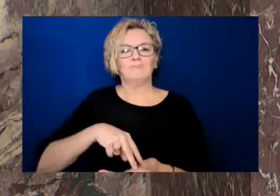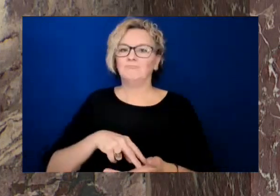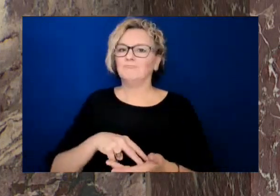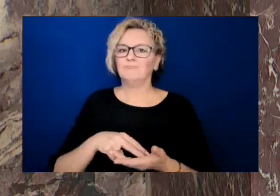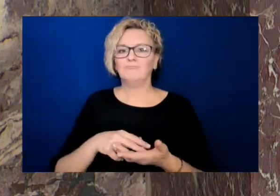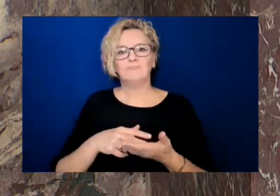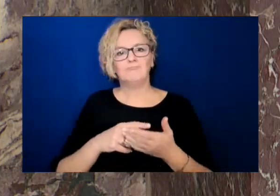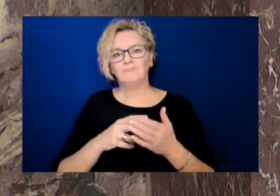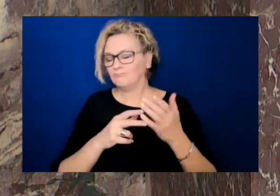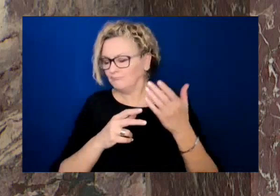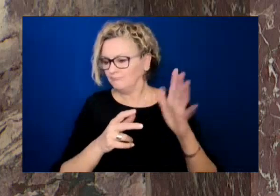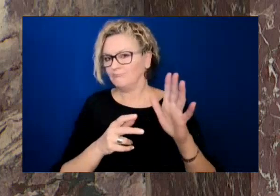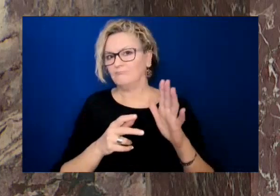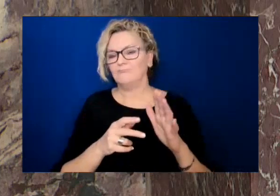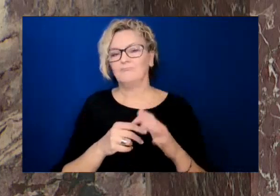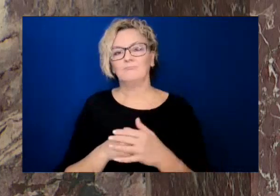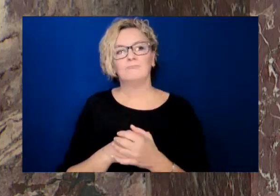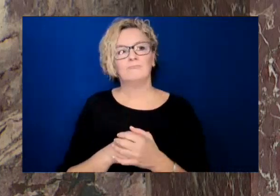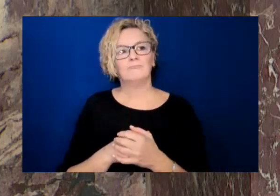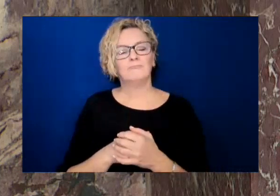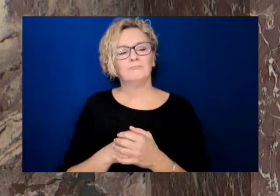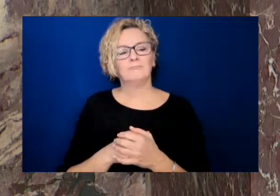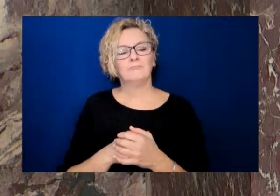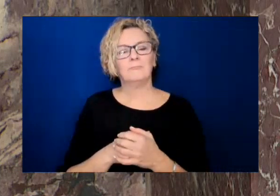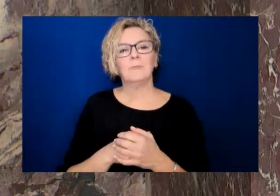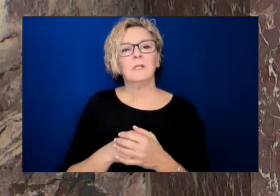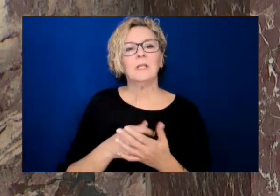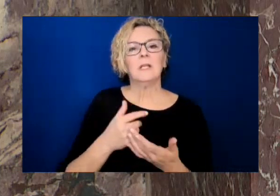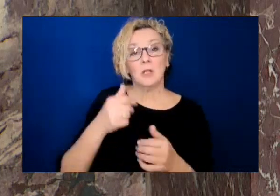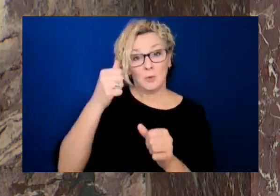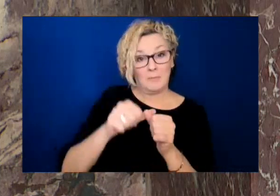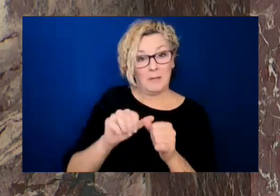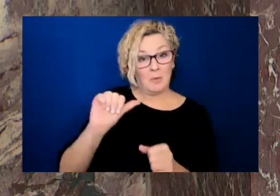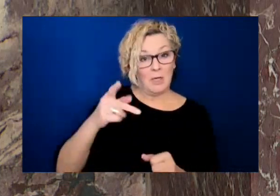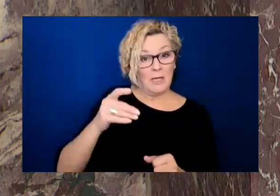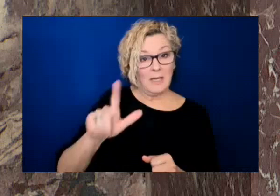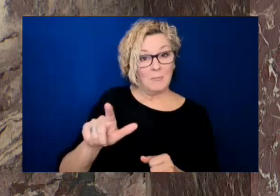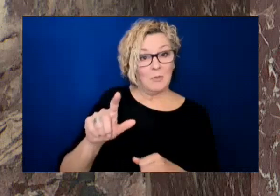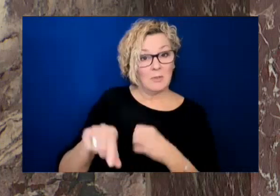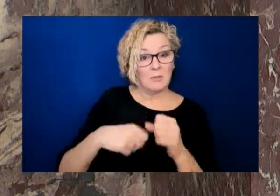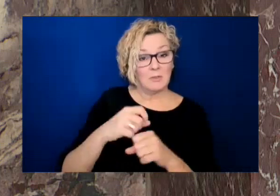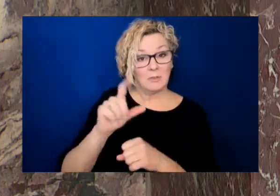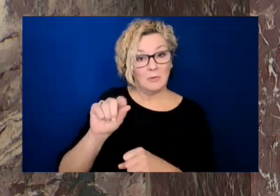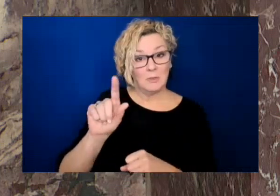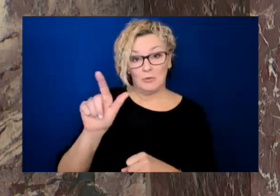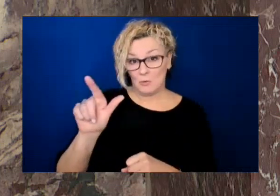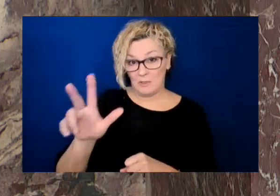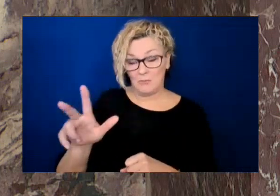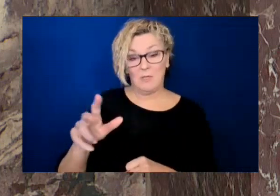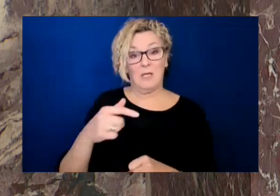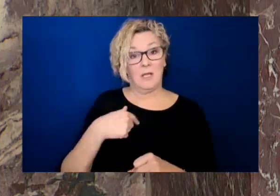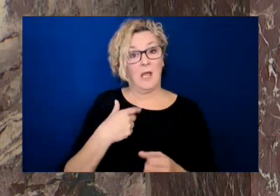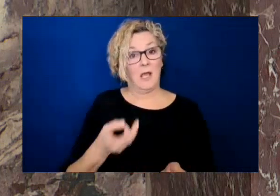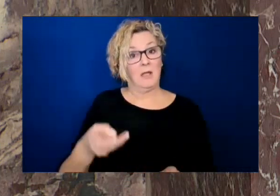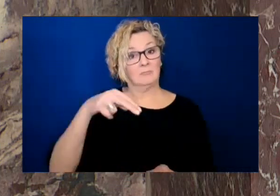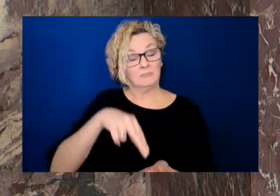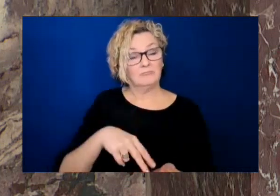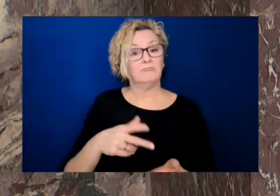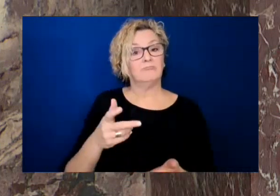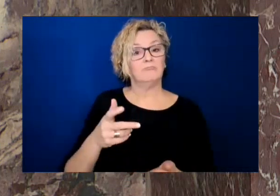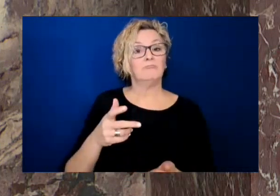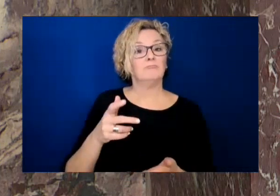period in April of 2023, as I raised in estimates with the Attorney General